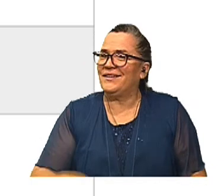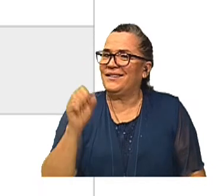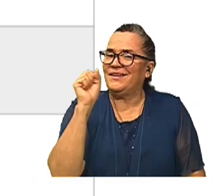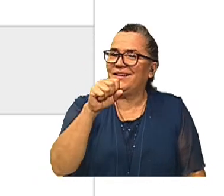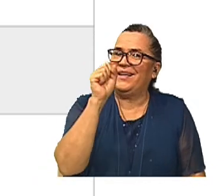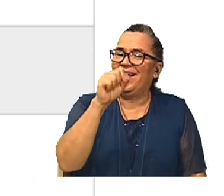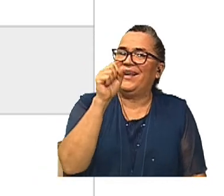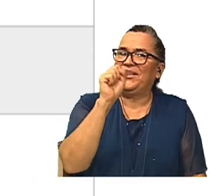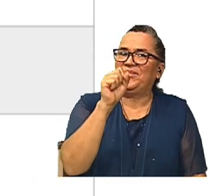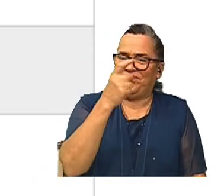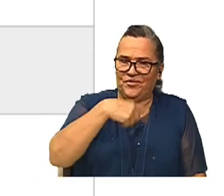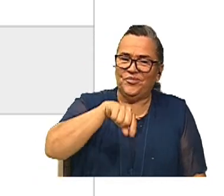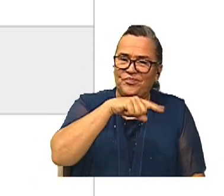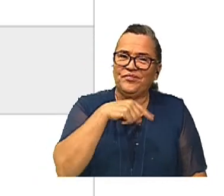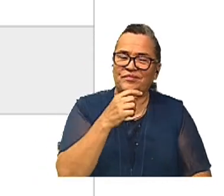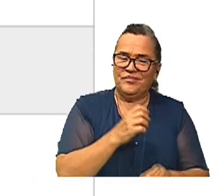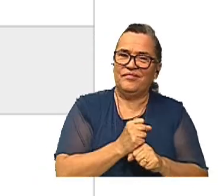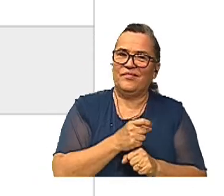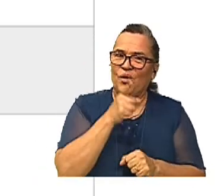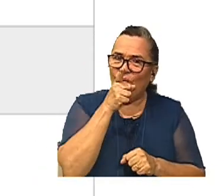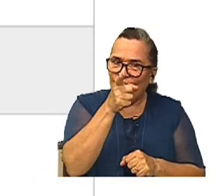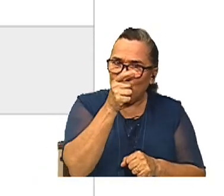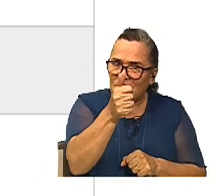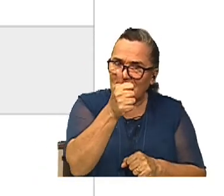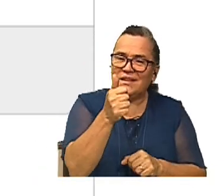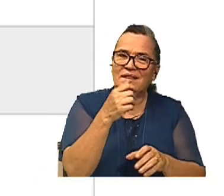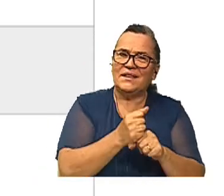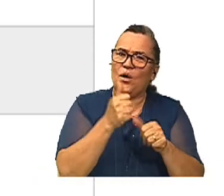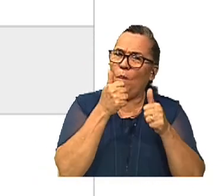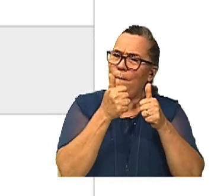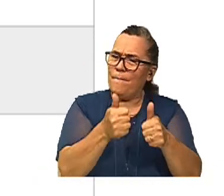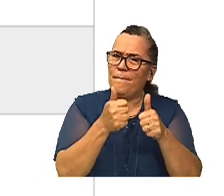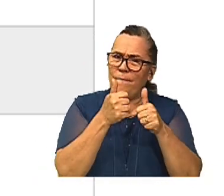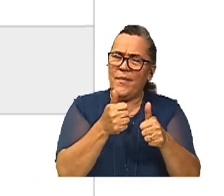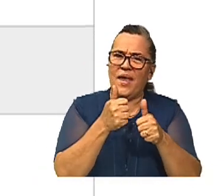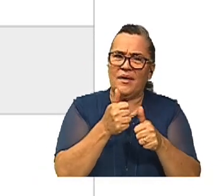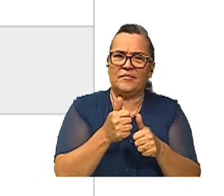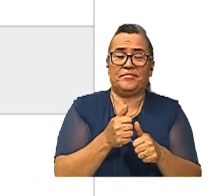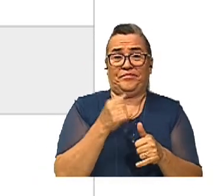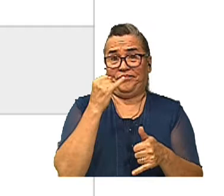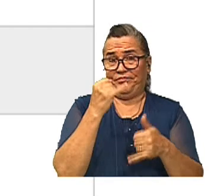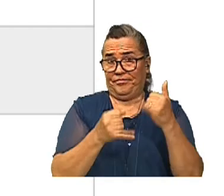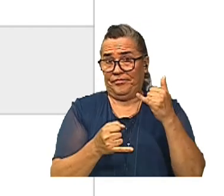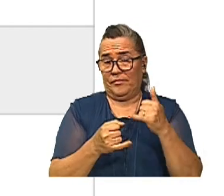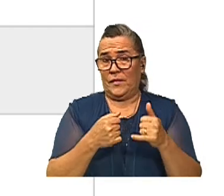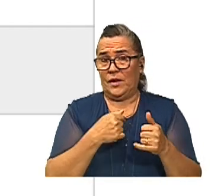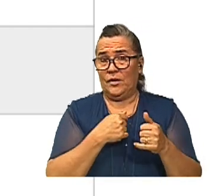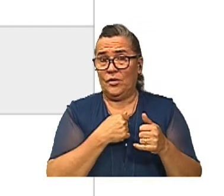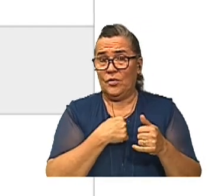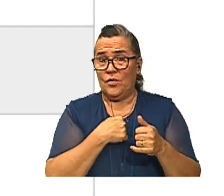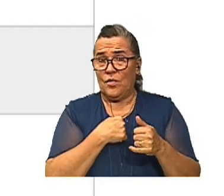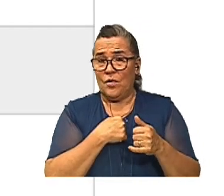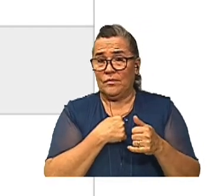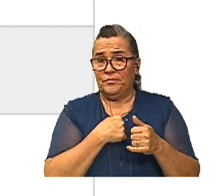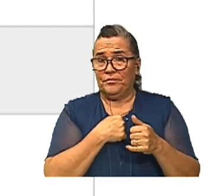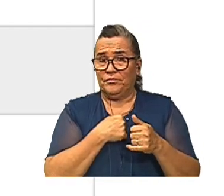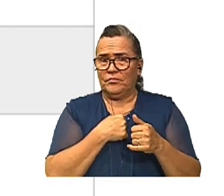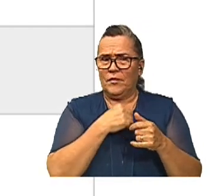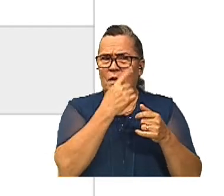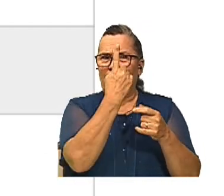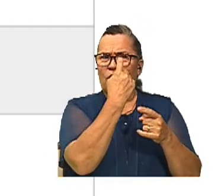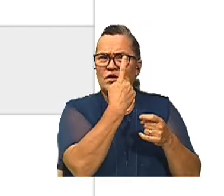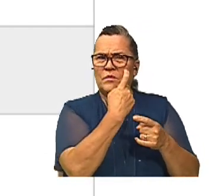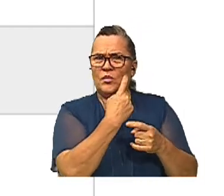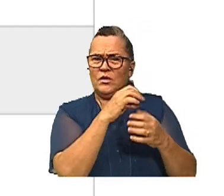Yes, yes, we did it, guys. You did it so well. Finally, I responded to questions related